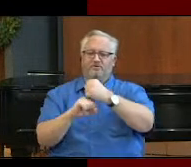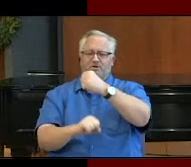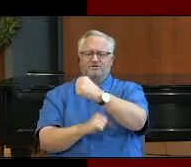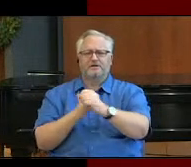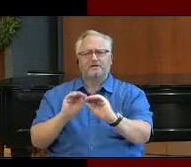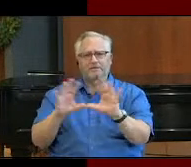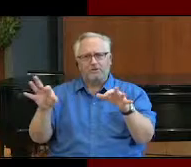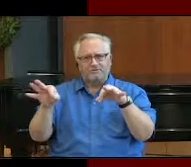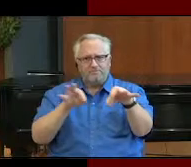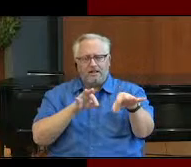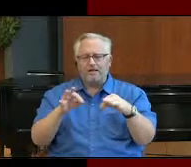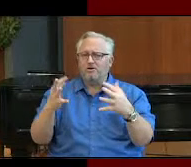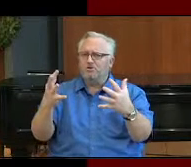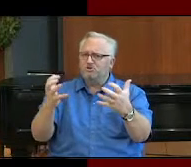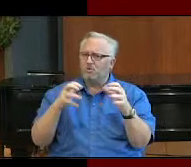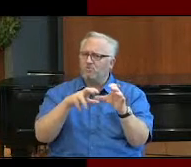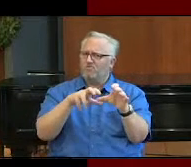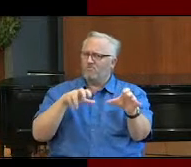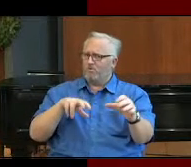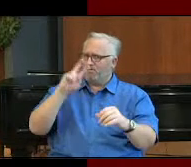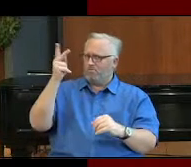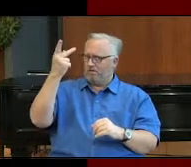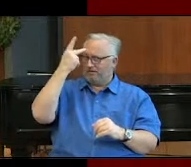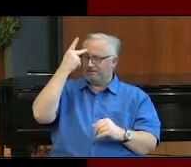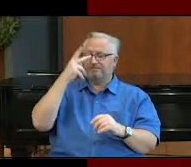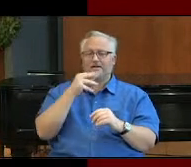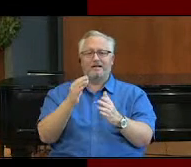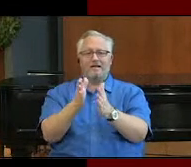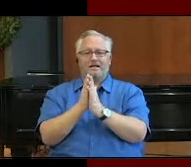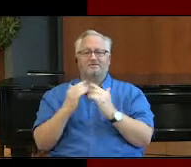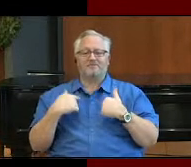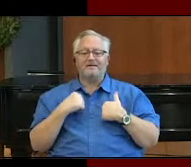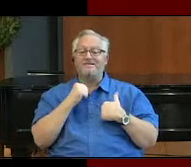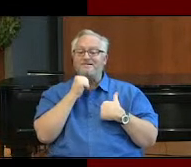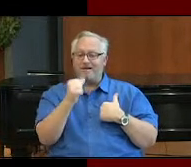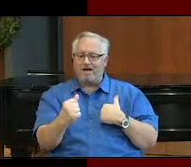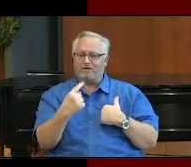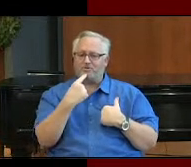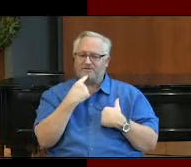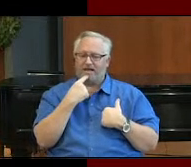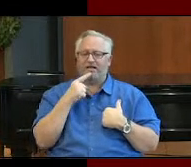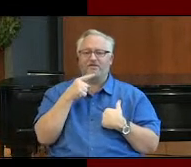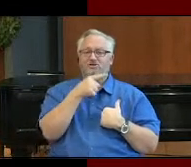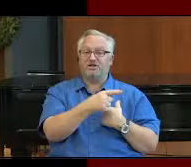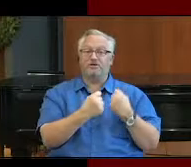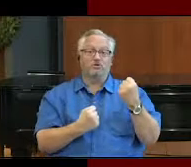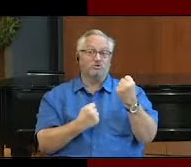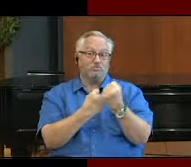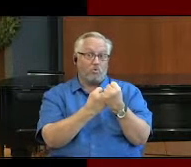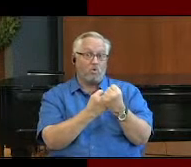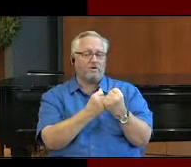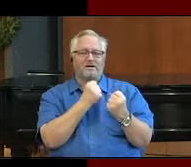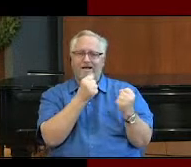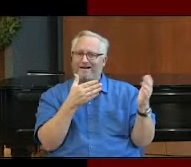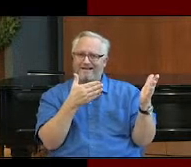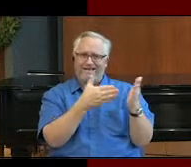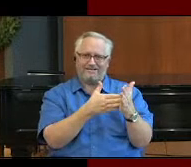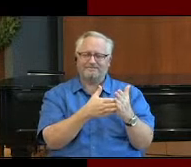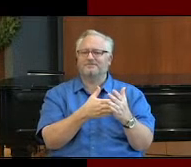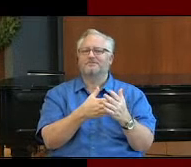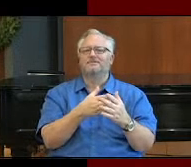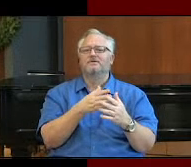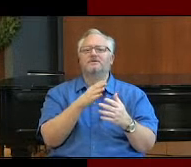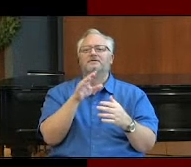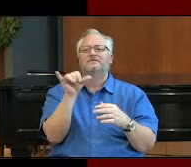it clear that she wanted to stay out of politics and asked me not to say that she was either for or against same-sex marriage.